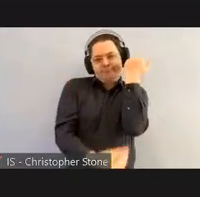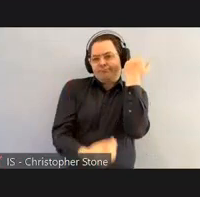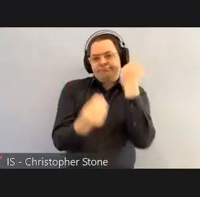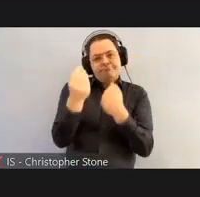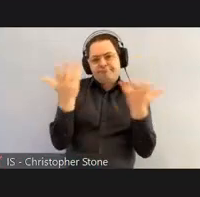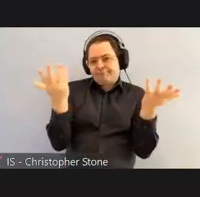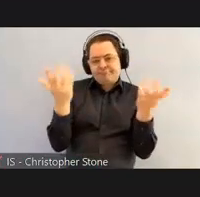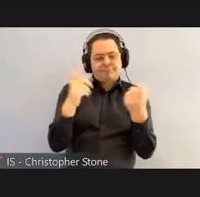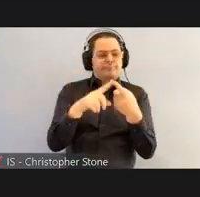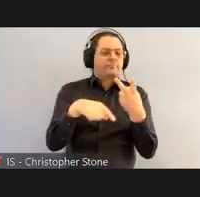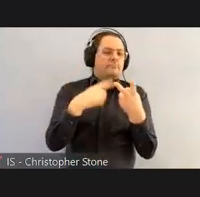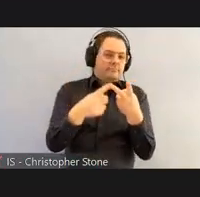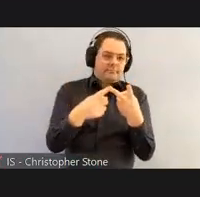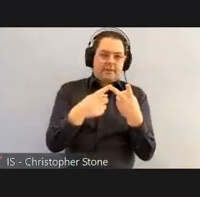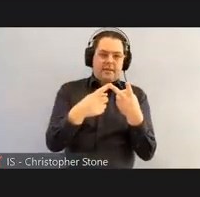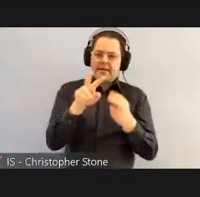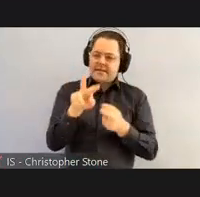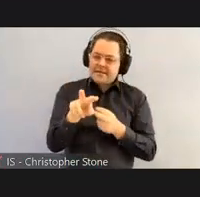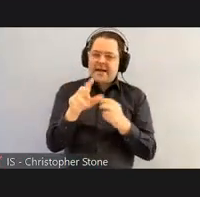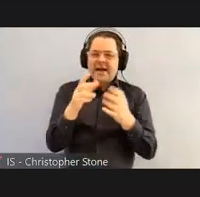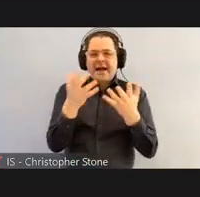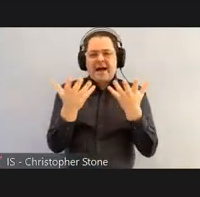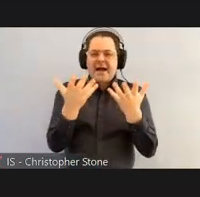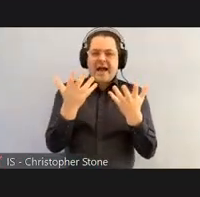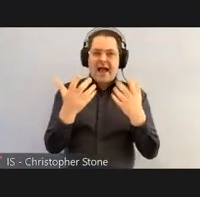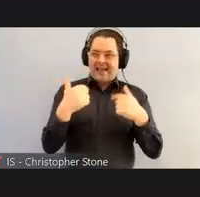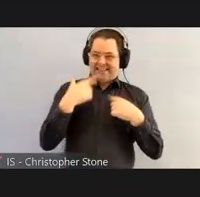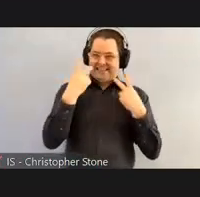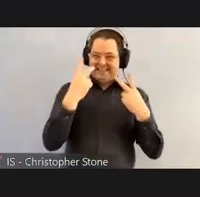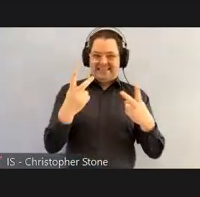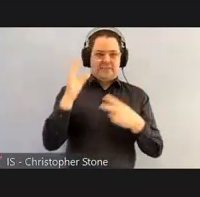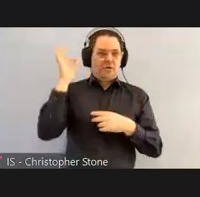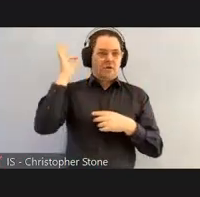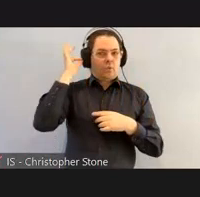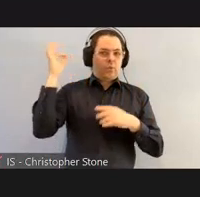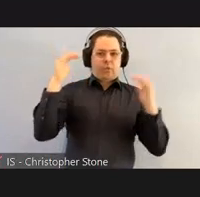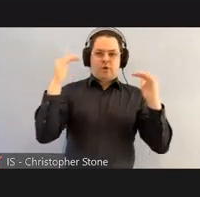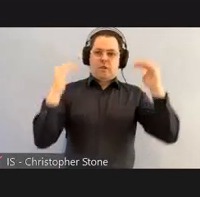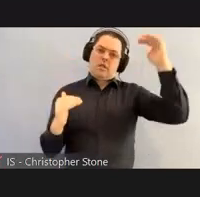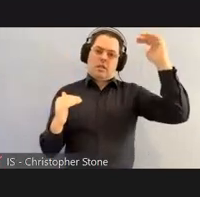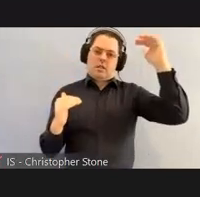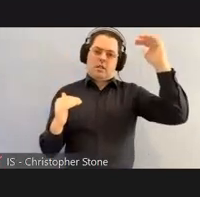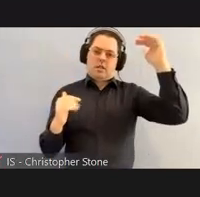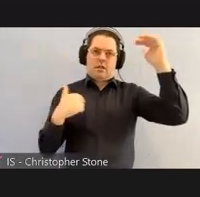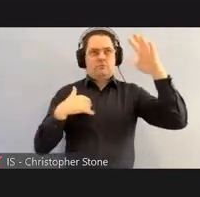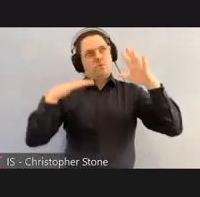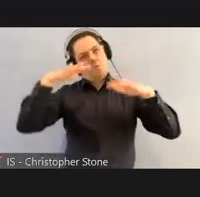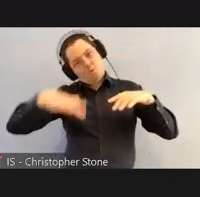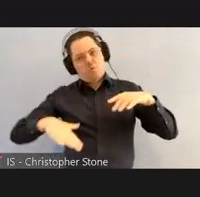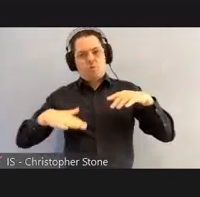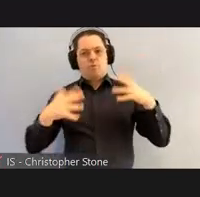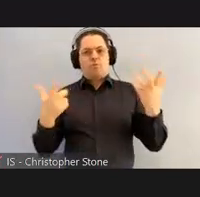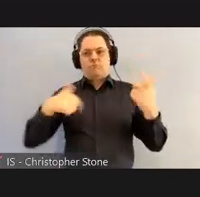people, there was a sign of an inequality among the deaf society.